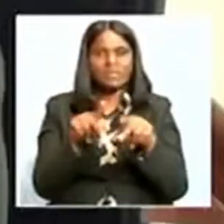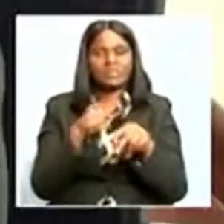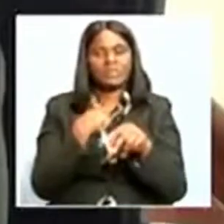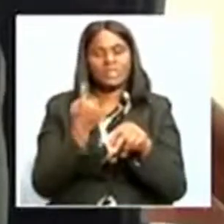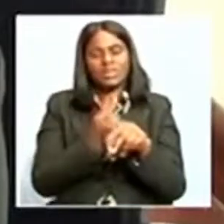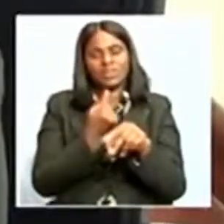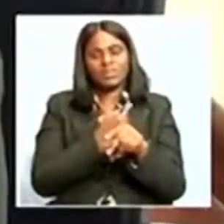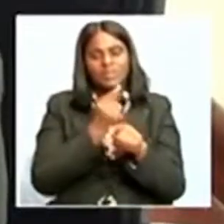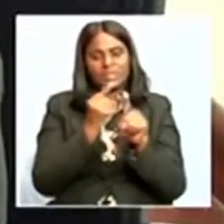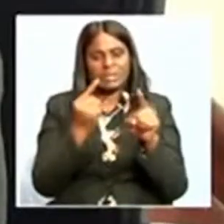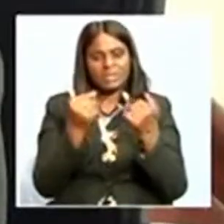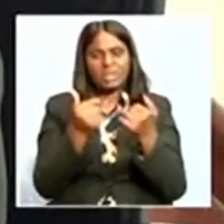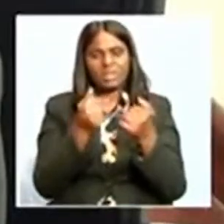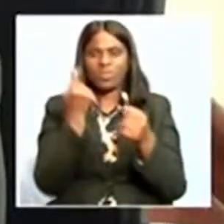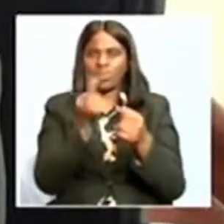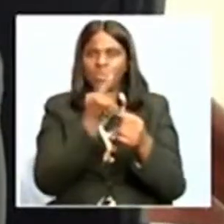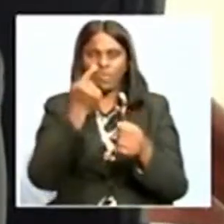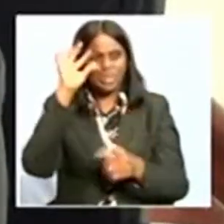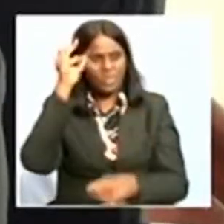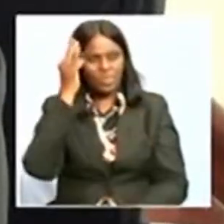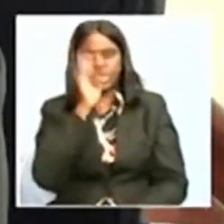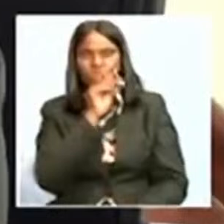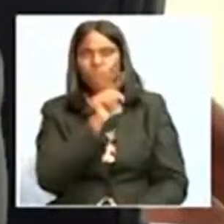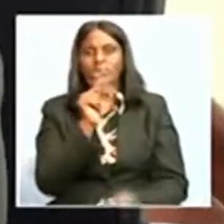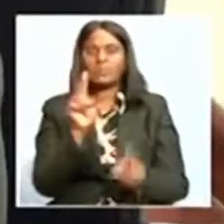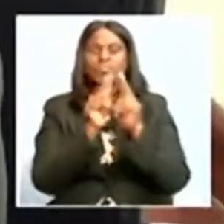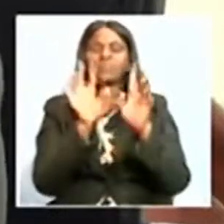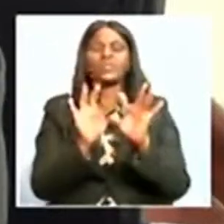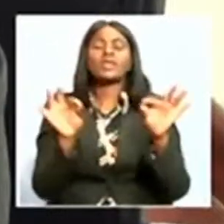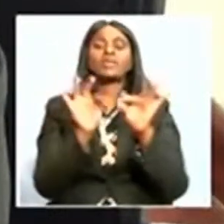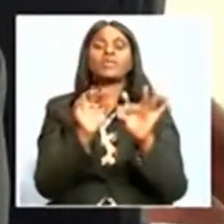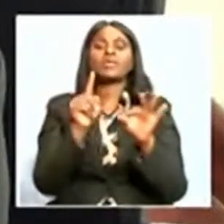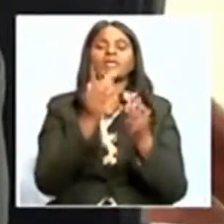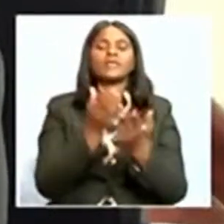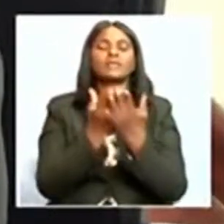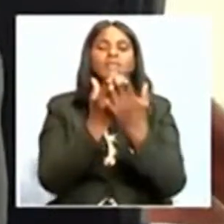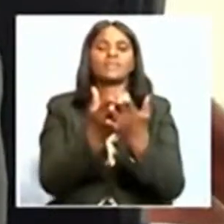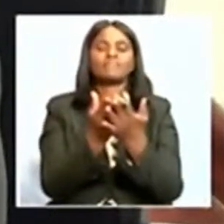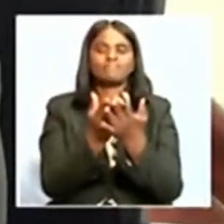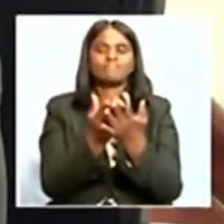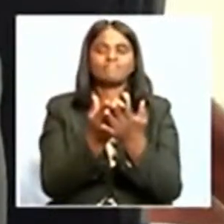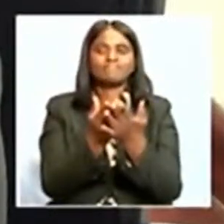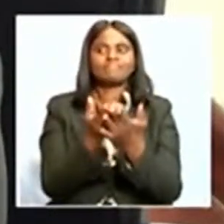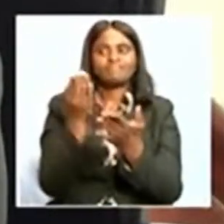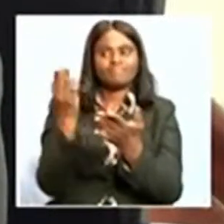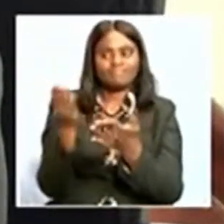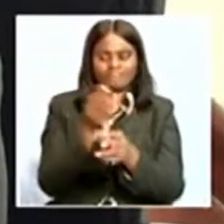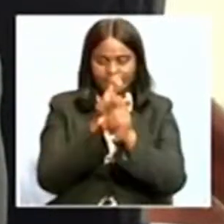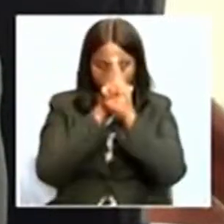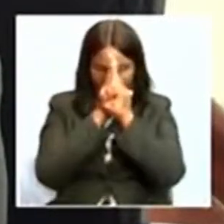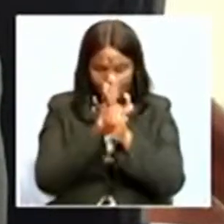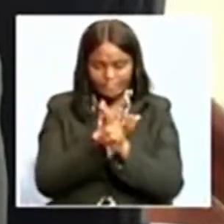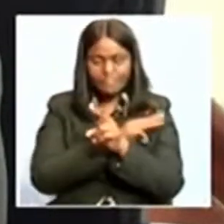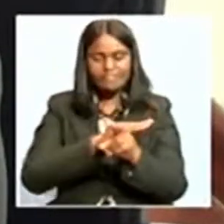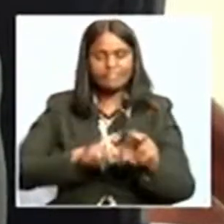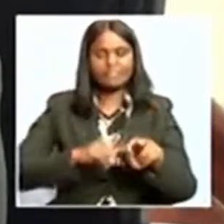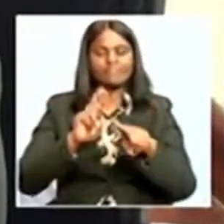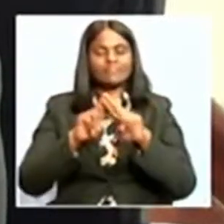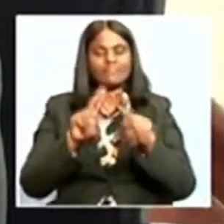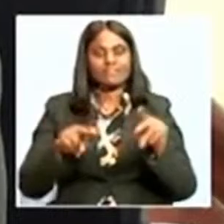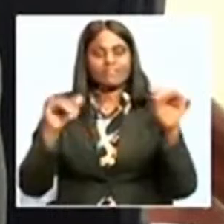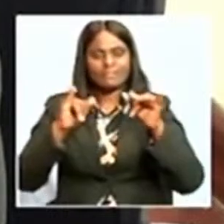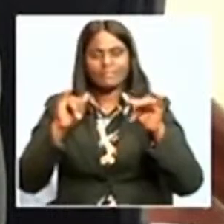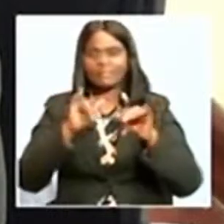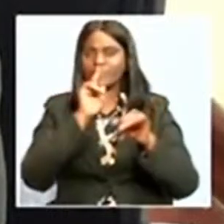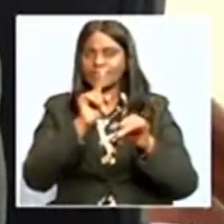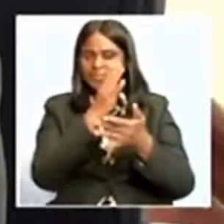to just take note of that very, very important submission by the Honorable Member, Chair, and it's